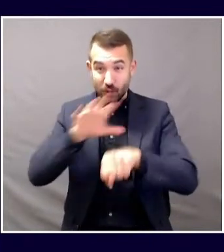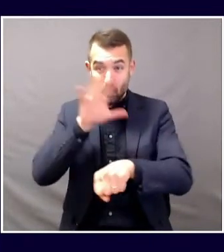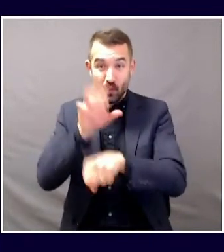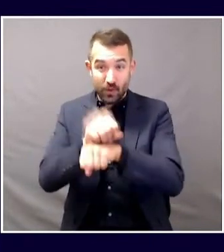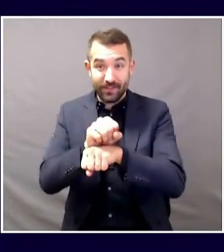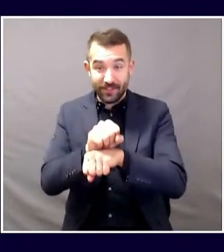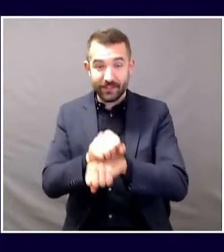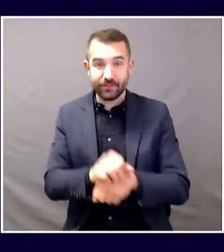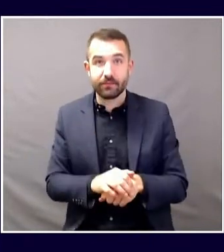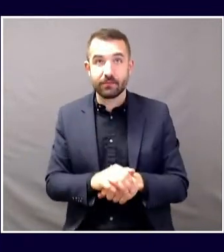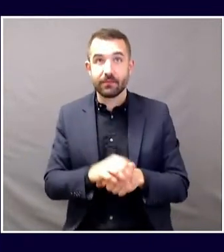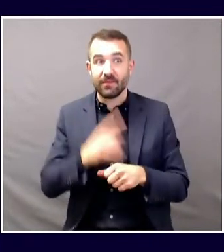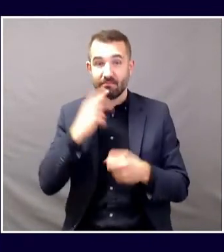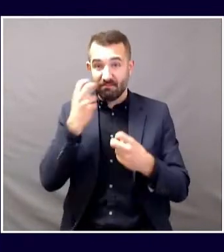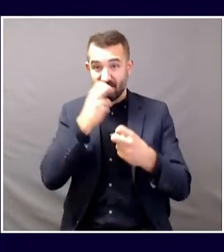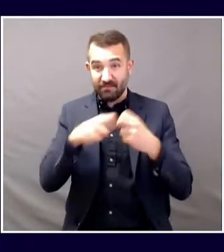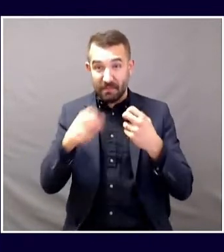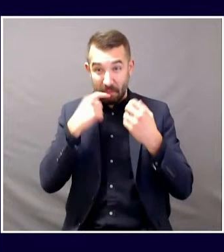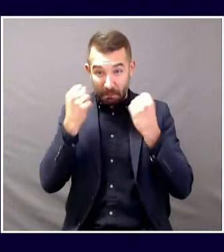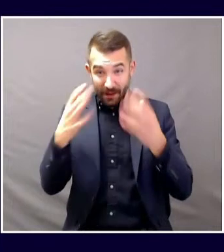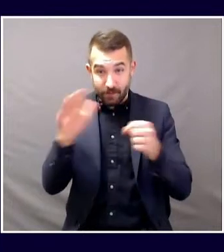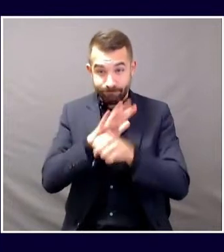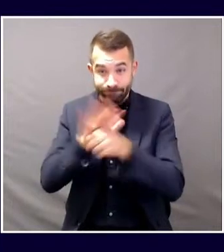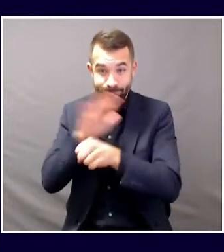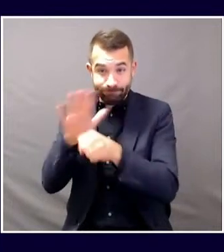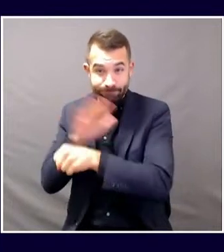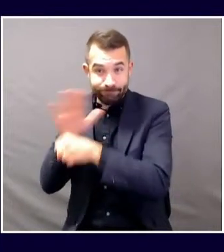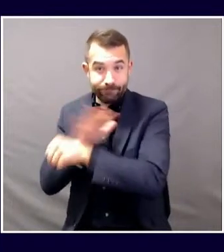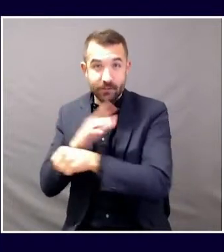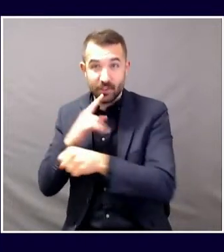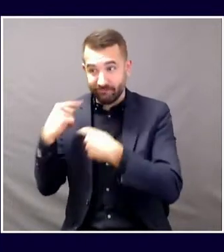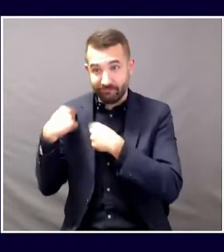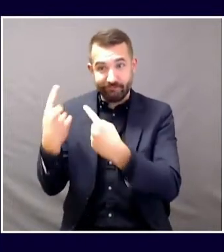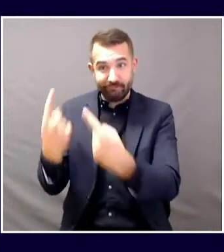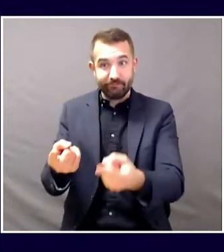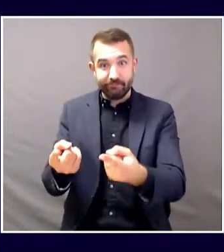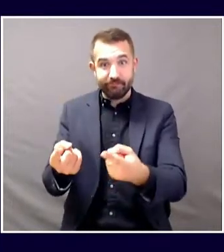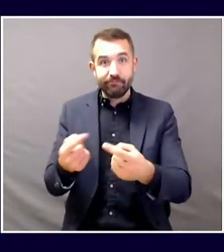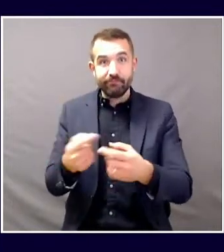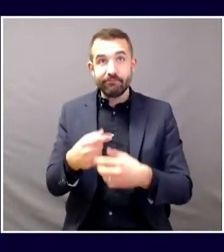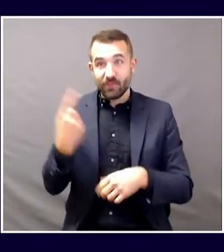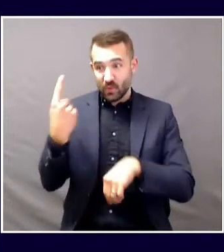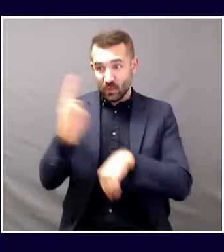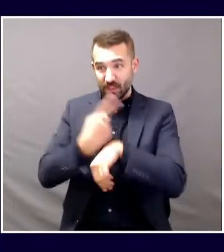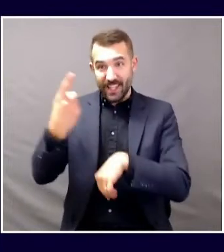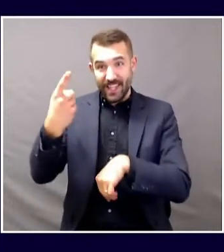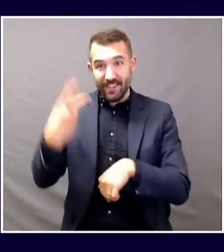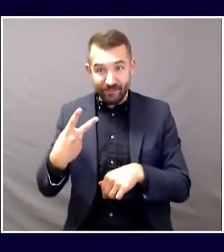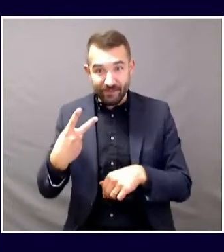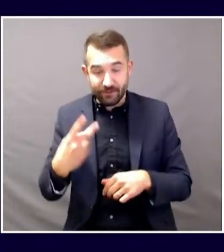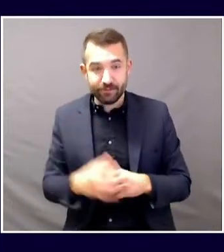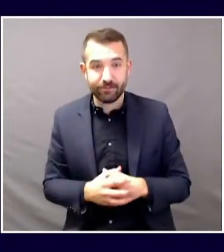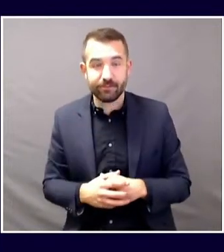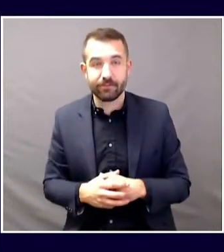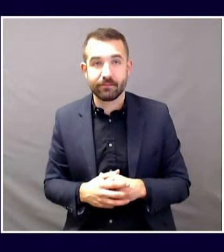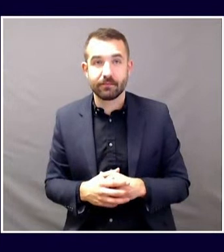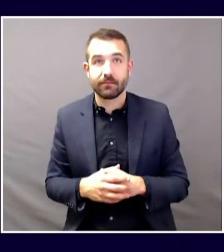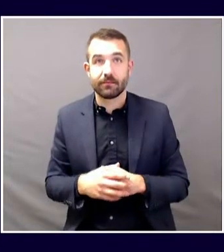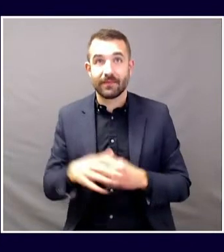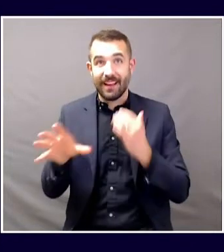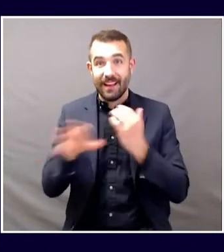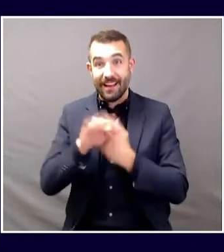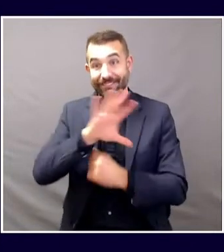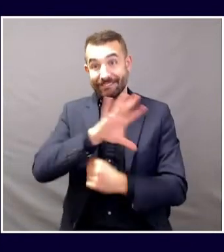just in the last 48 hours, 36 hours, is bring on more than 50 Walgreens locations that